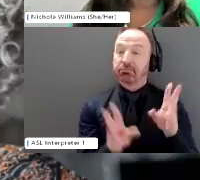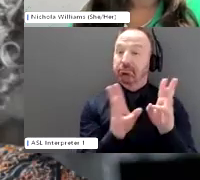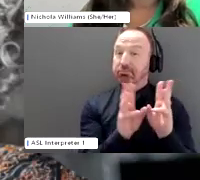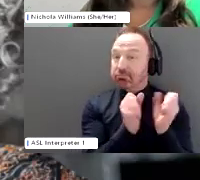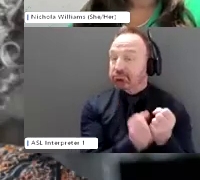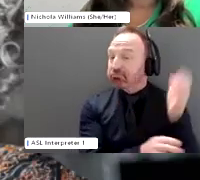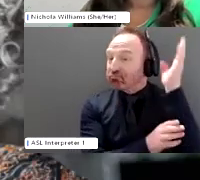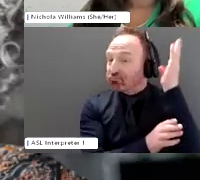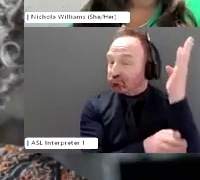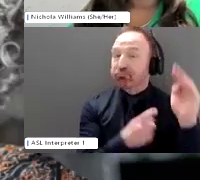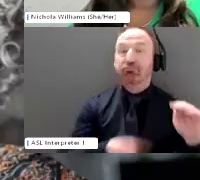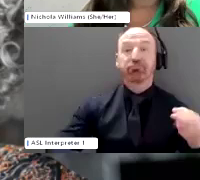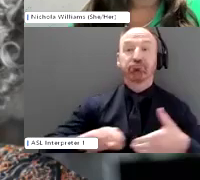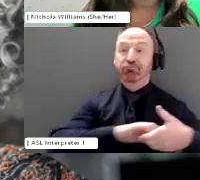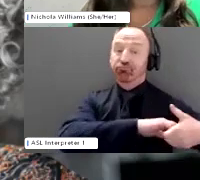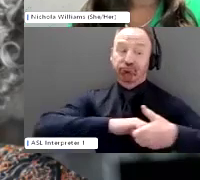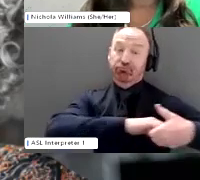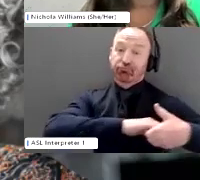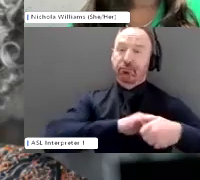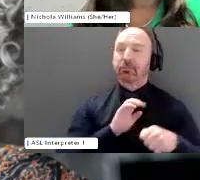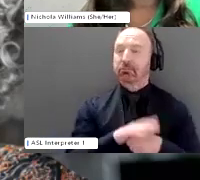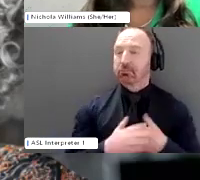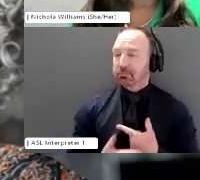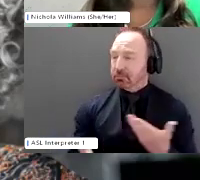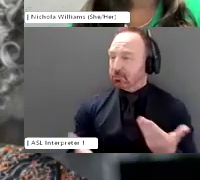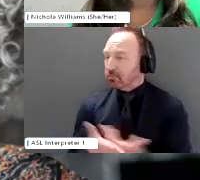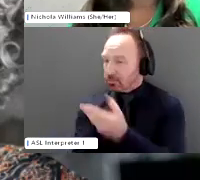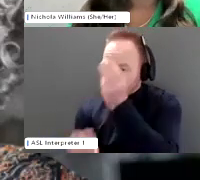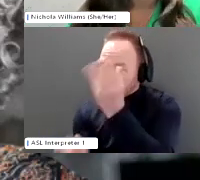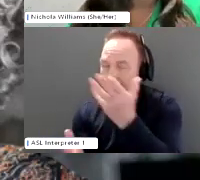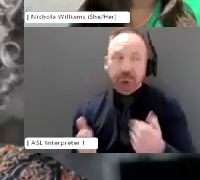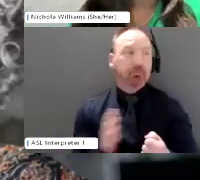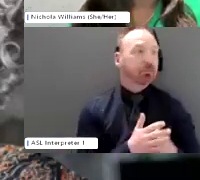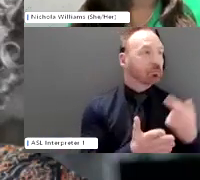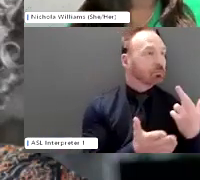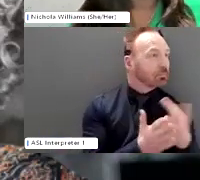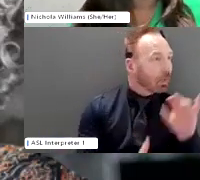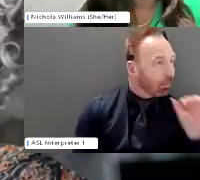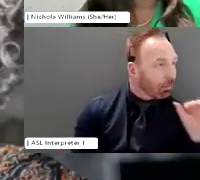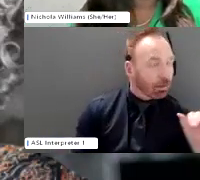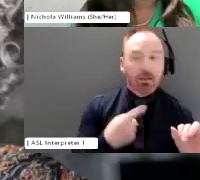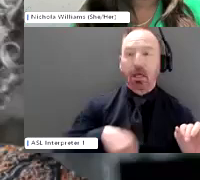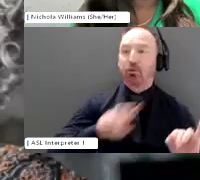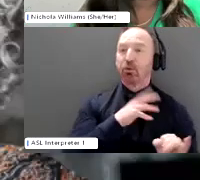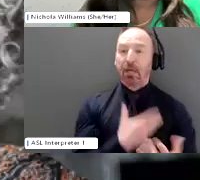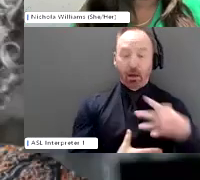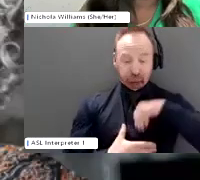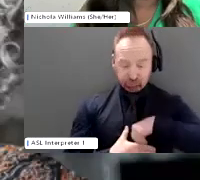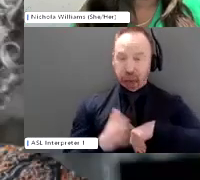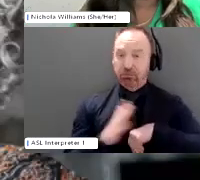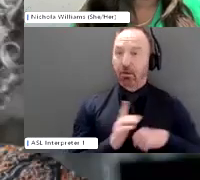provide you lots of new information and resources that you'll be able to take away and apply within your workplace setting or in your own lives as